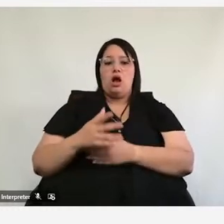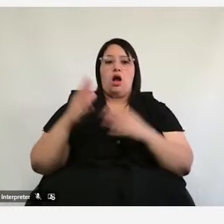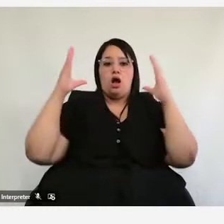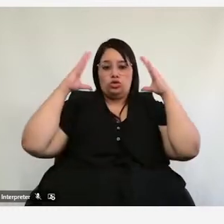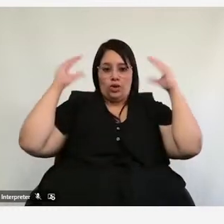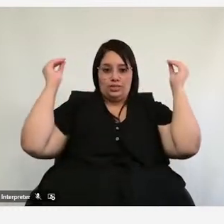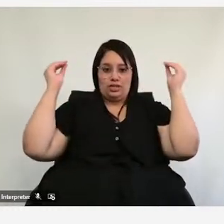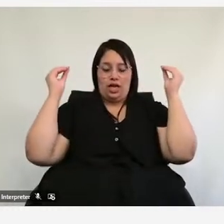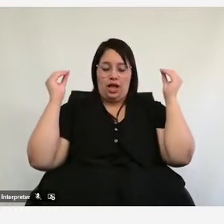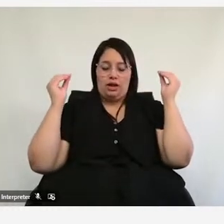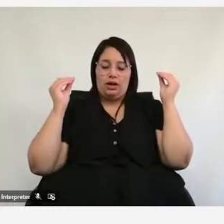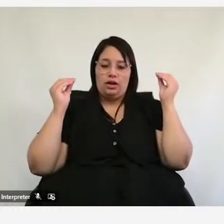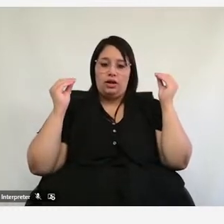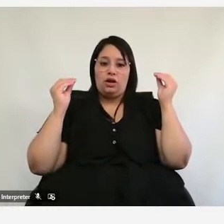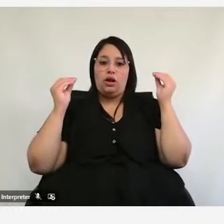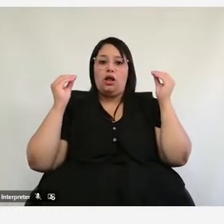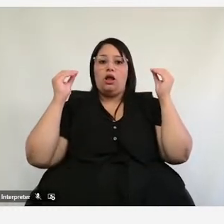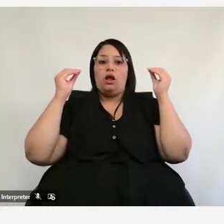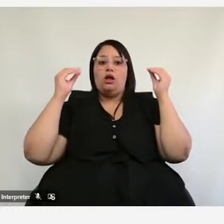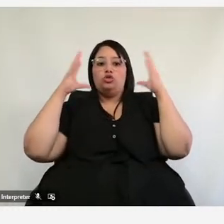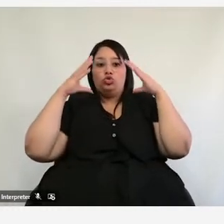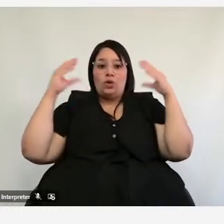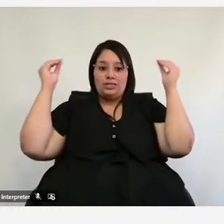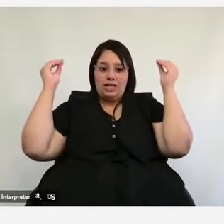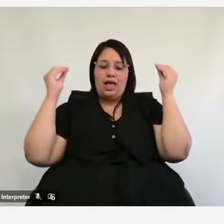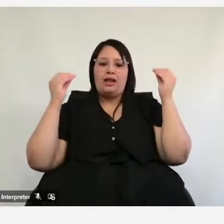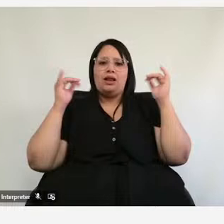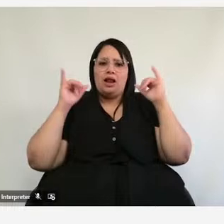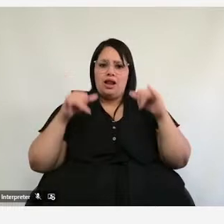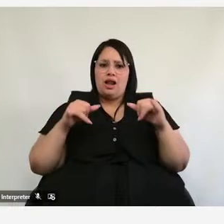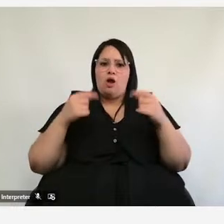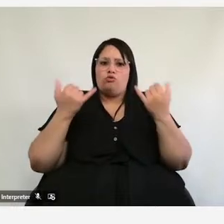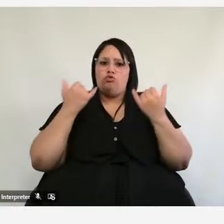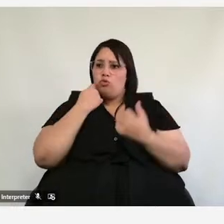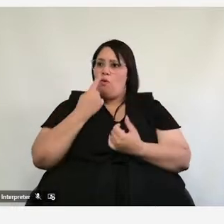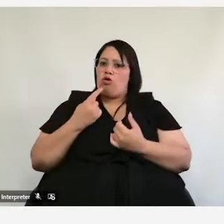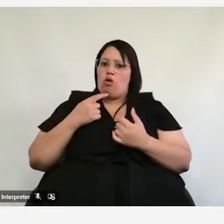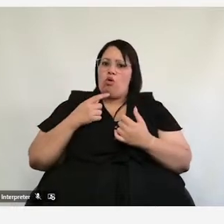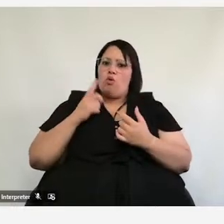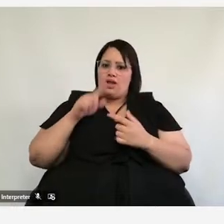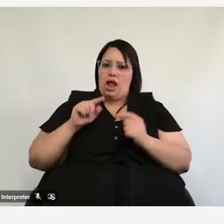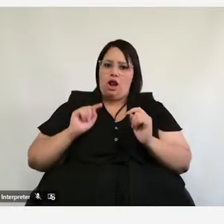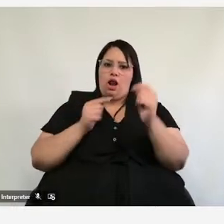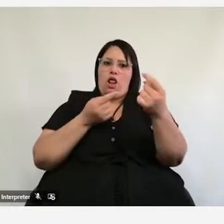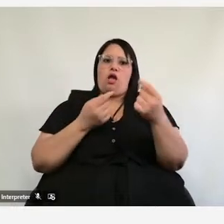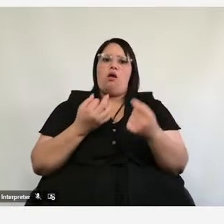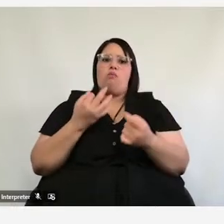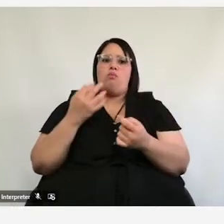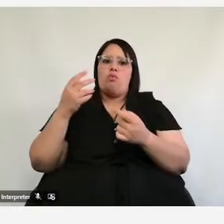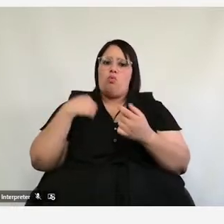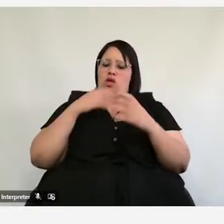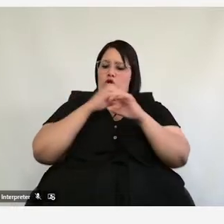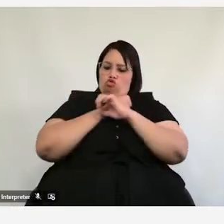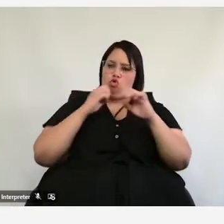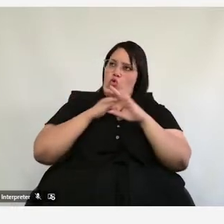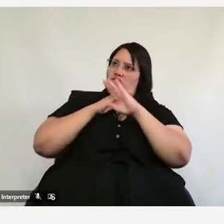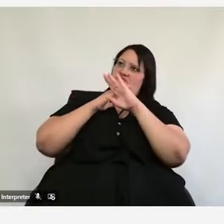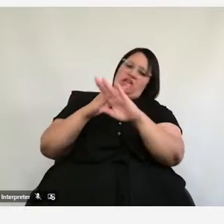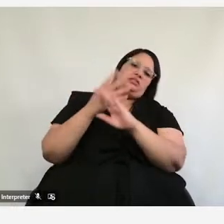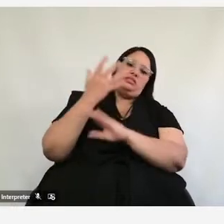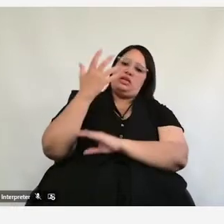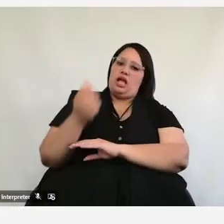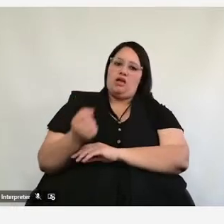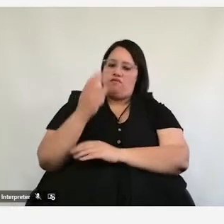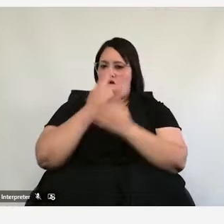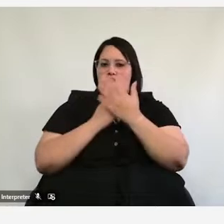Honourable Deputy Speaker, Swaziland can take us tomorrow with 3 hang gliders, and we've got no defence, Honourable